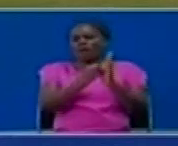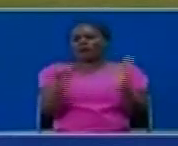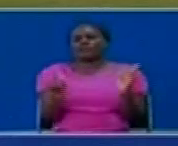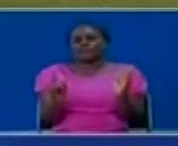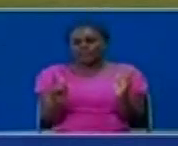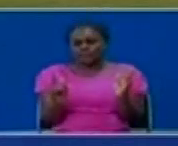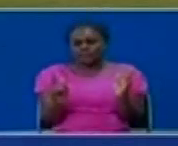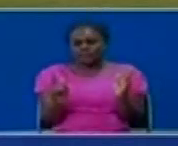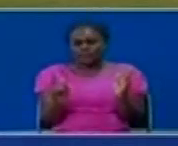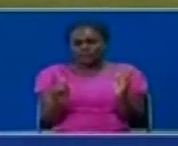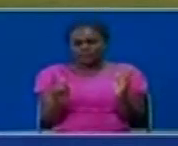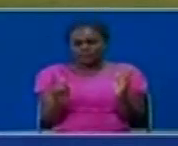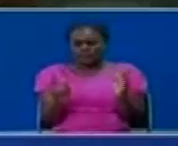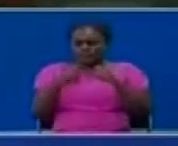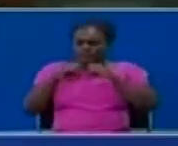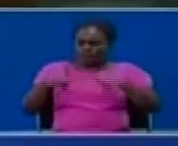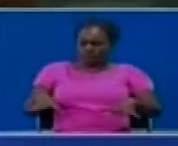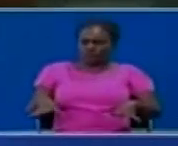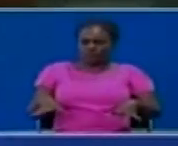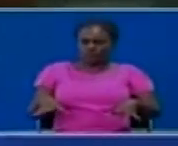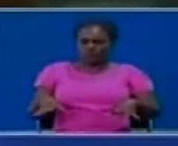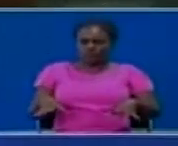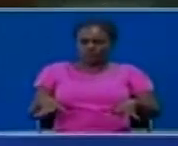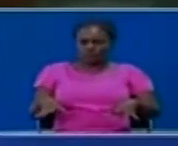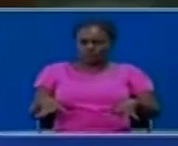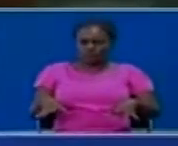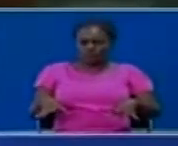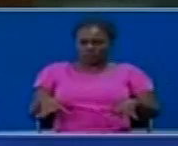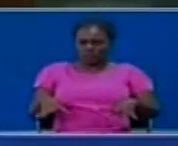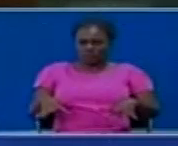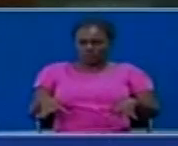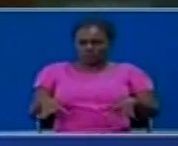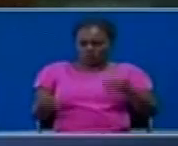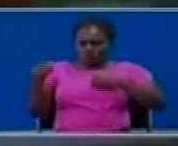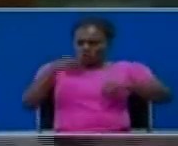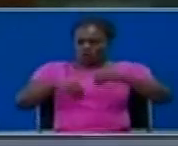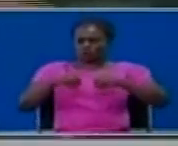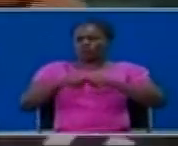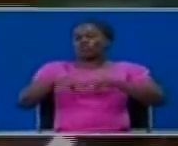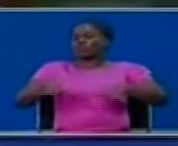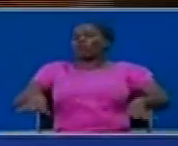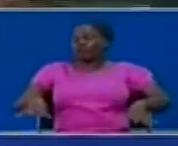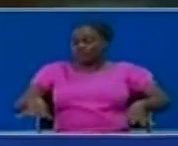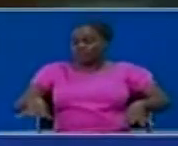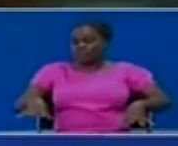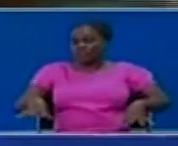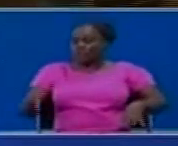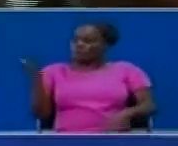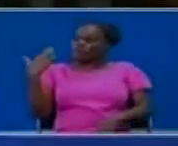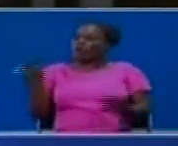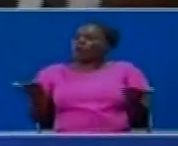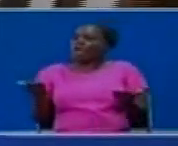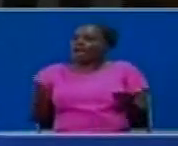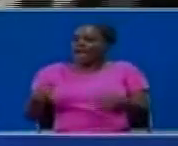impacted upon, you know, by devolution. To the default corruption. Unasikia corruption hapo awali